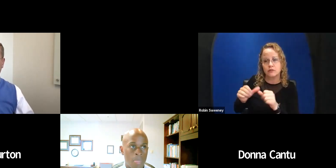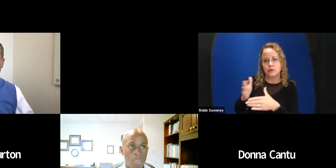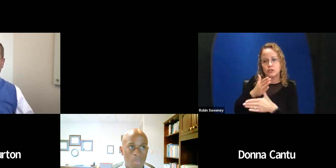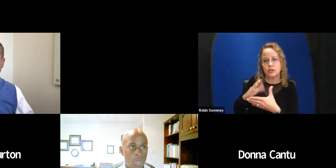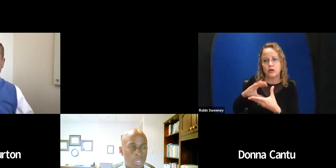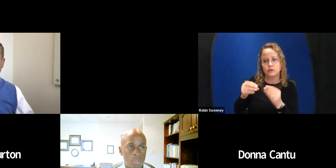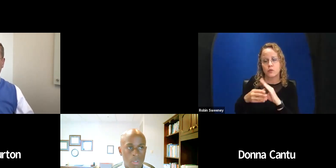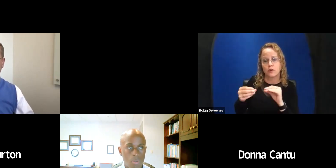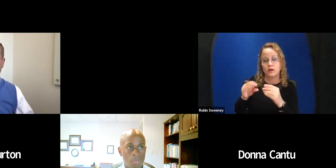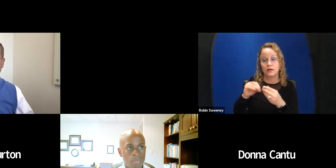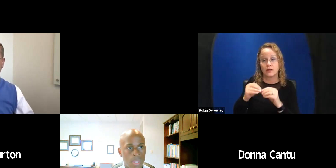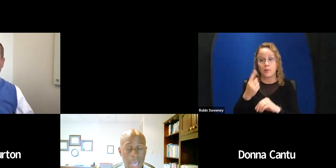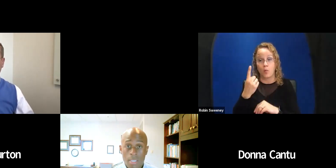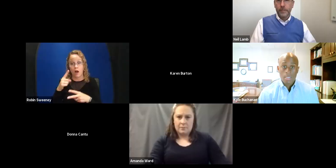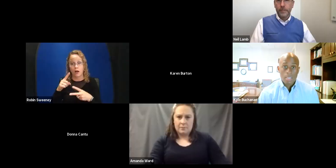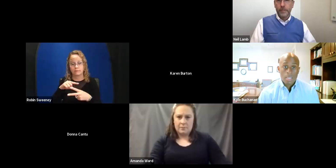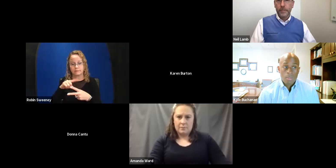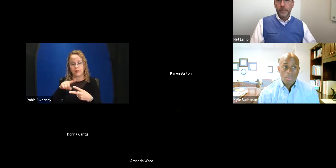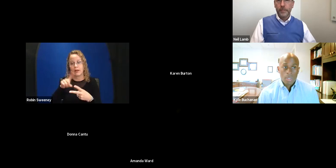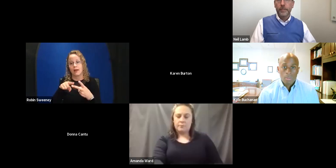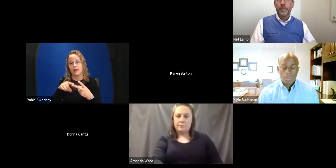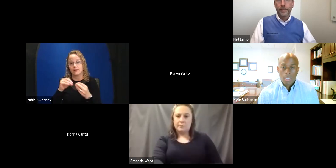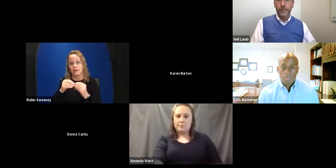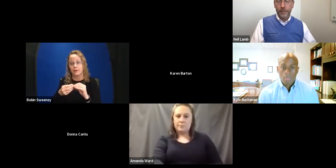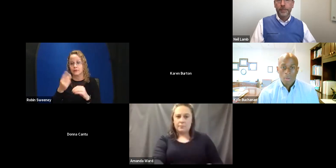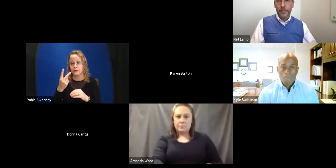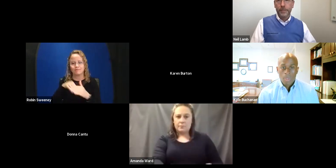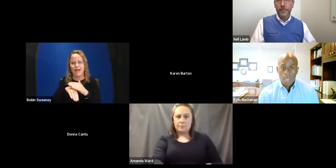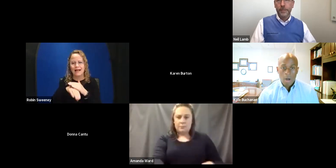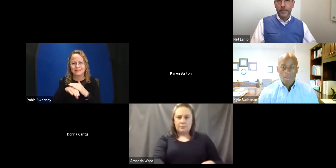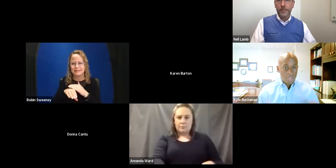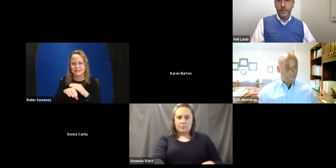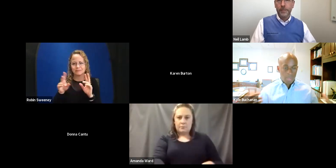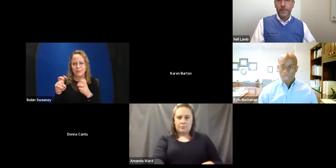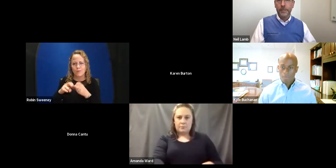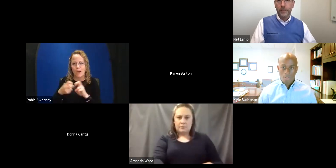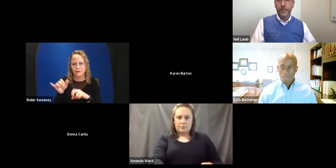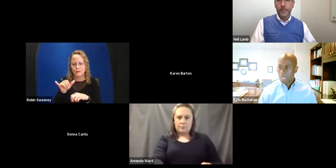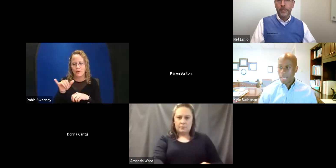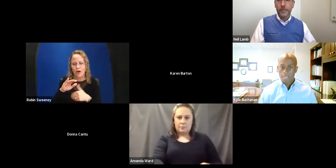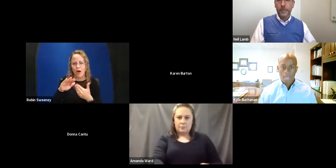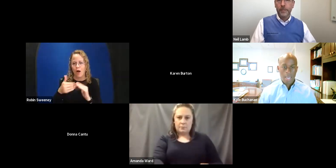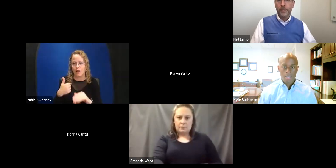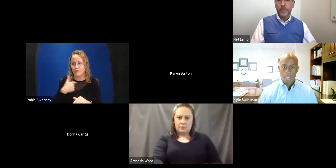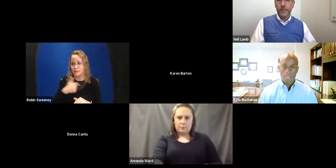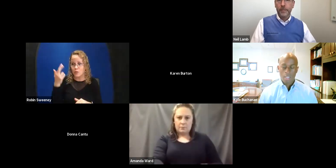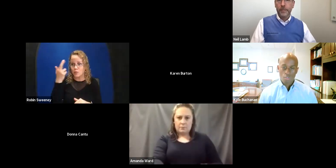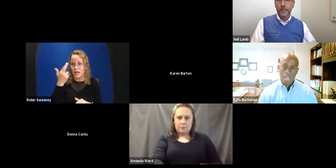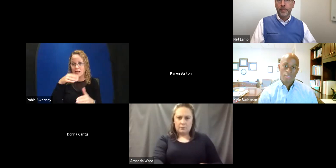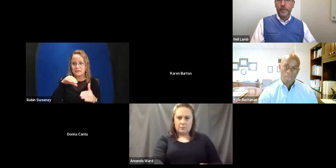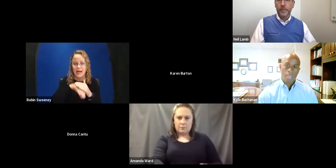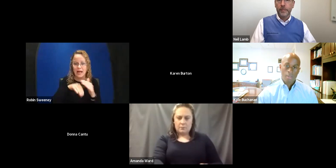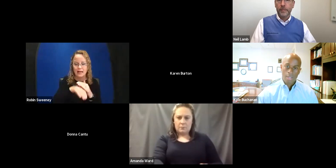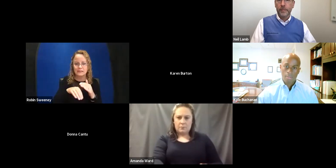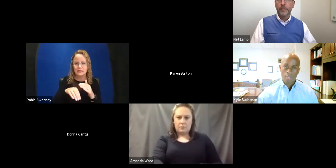story. Number one. Number two, access is an issue as well. All of us public health folks realize that access